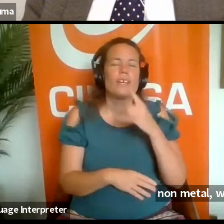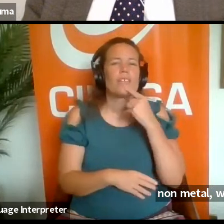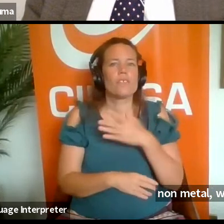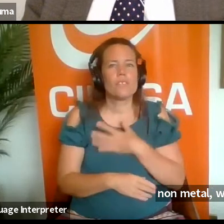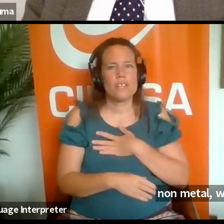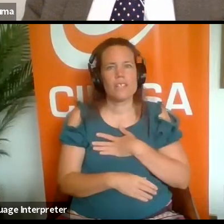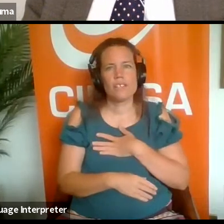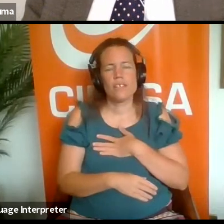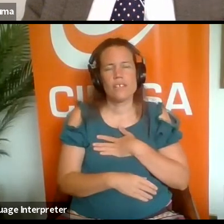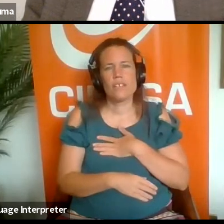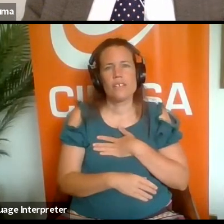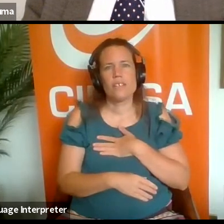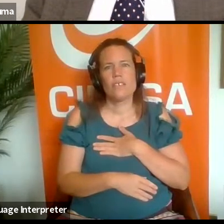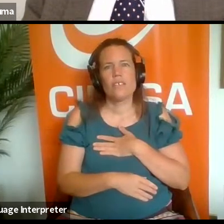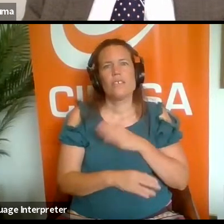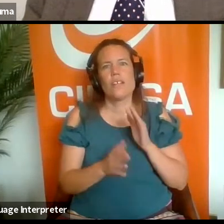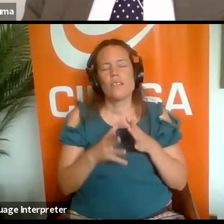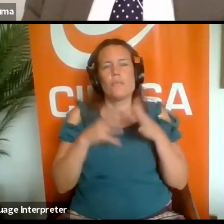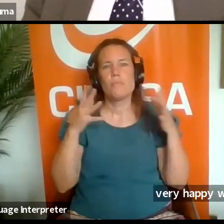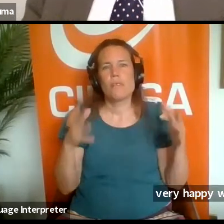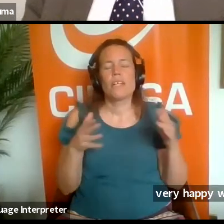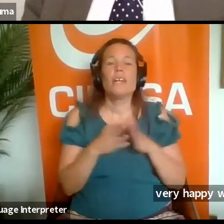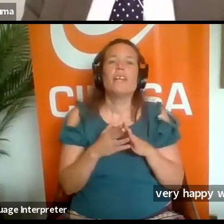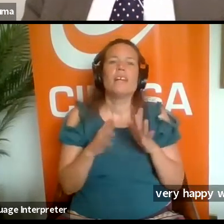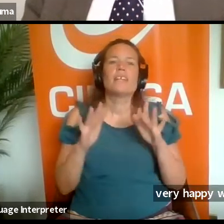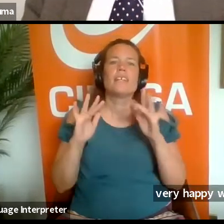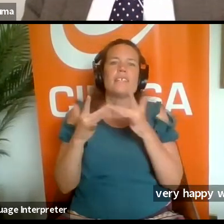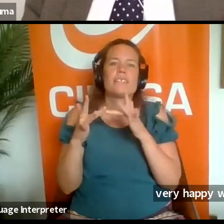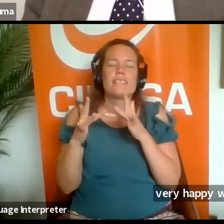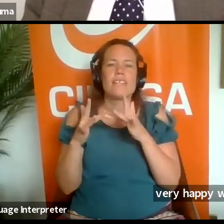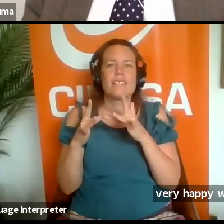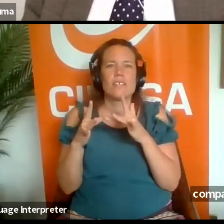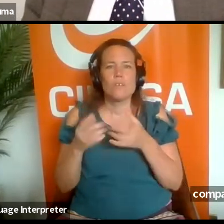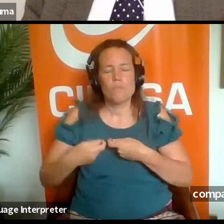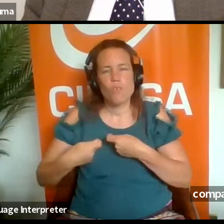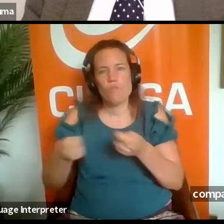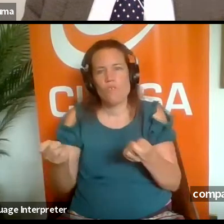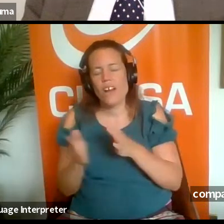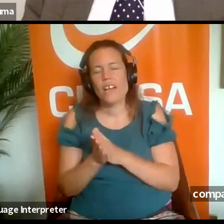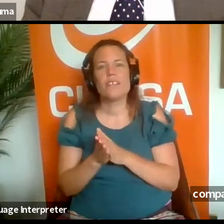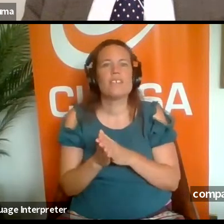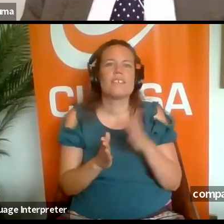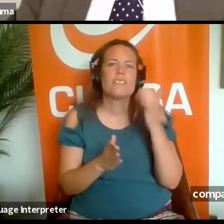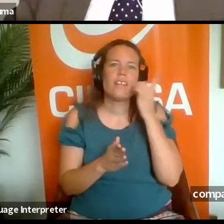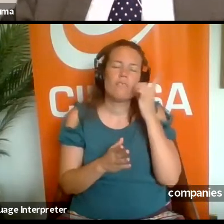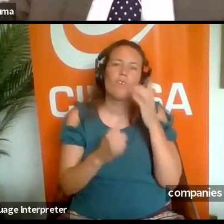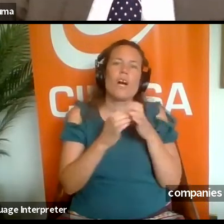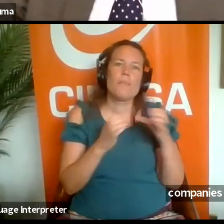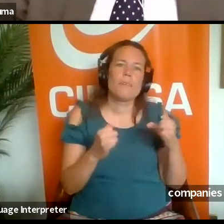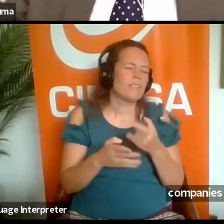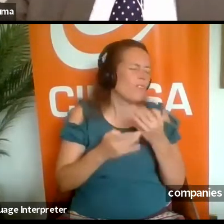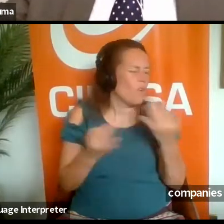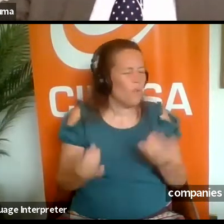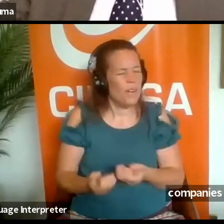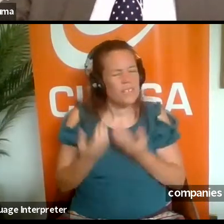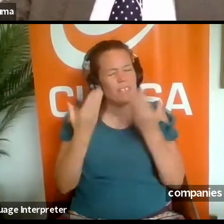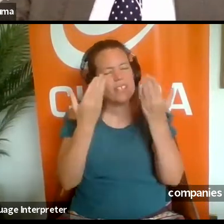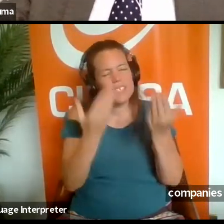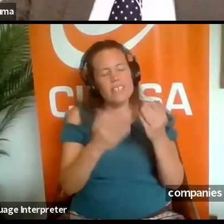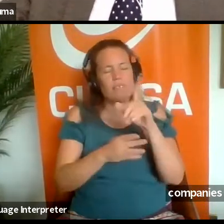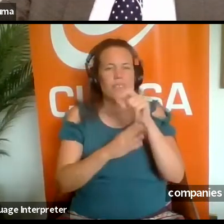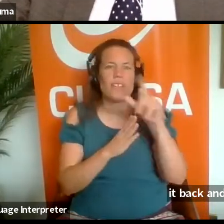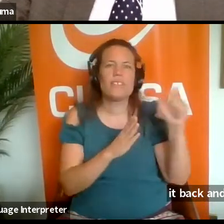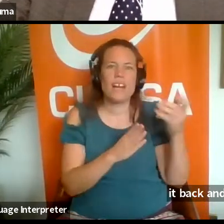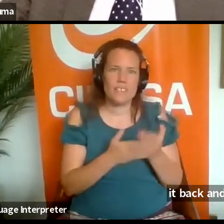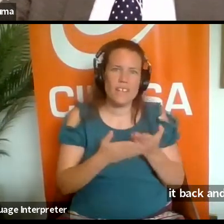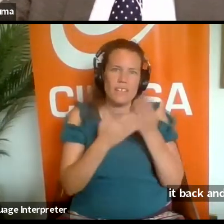by telephone companies and internet provider provide services, in which at the back end, they would always give data to these people. And unless